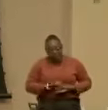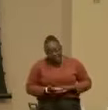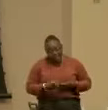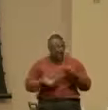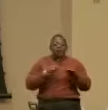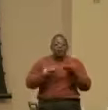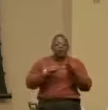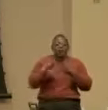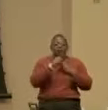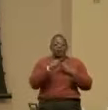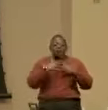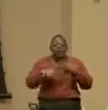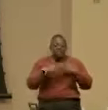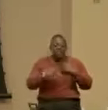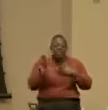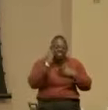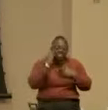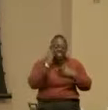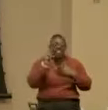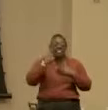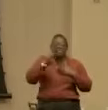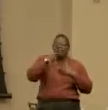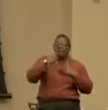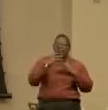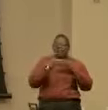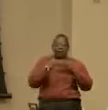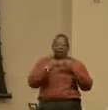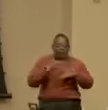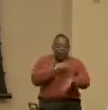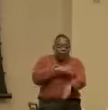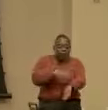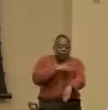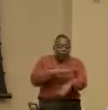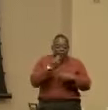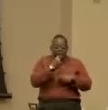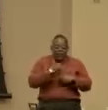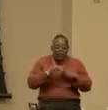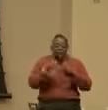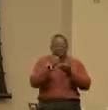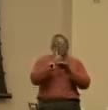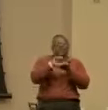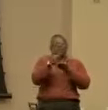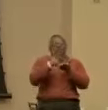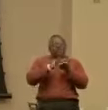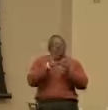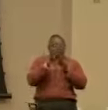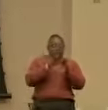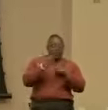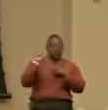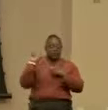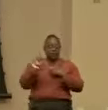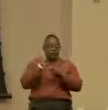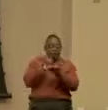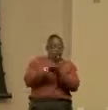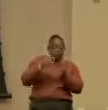extra blood thinners during pregnancy. And there's also some new studies that show other medications might be very helpful for this as well. But these are not